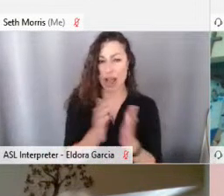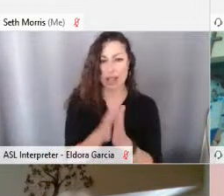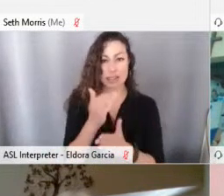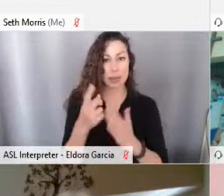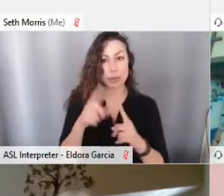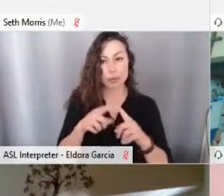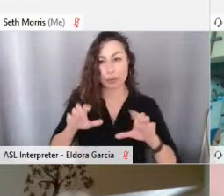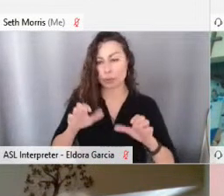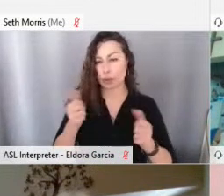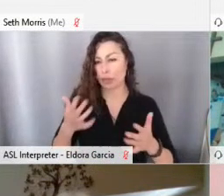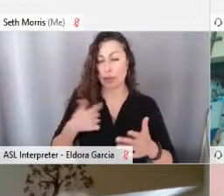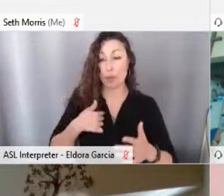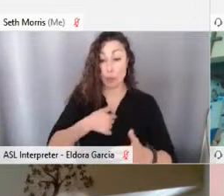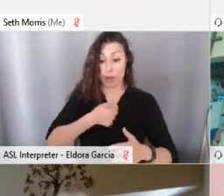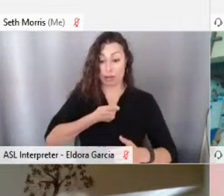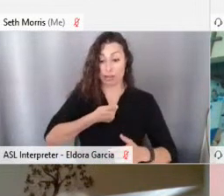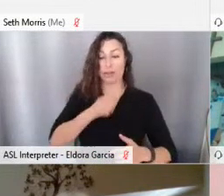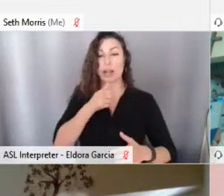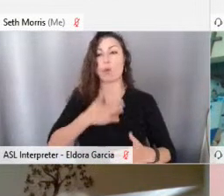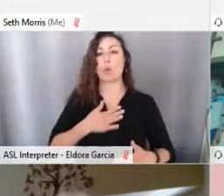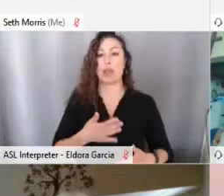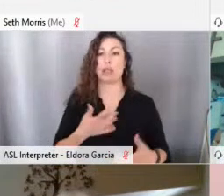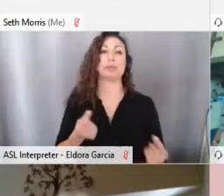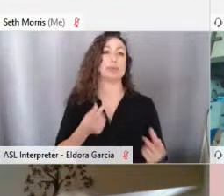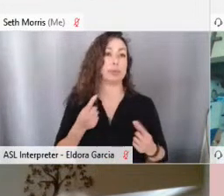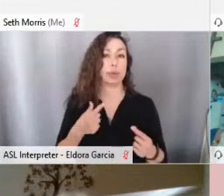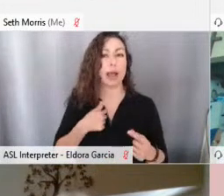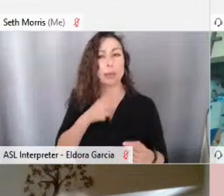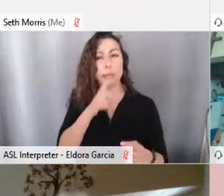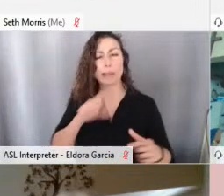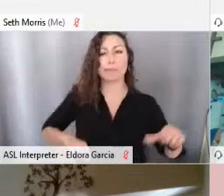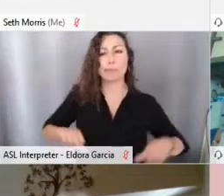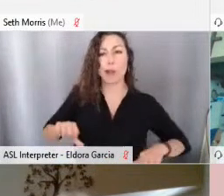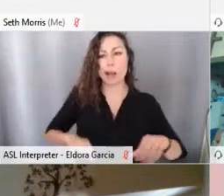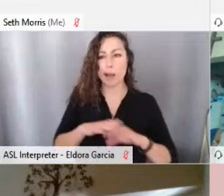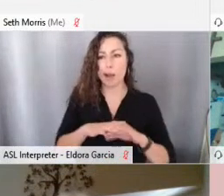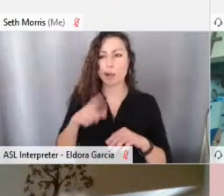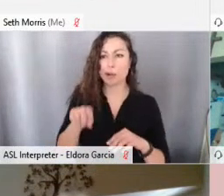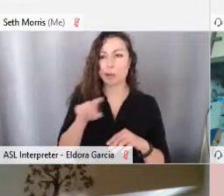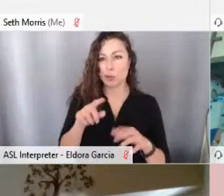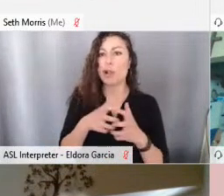do anything we're not willing to do ourselves. So I'm bragging on you all a lot.